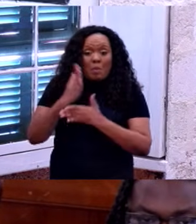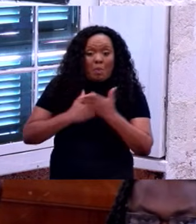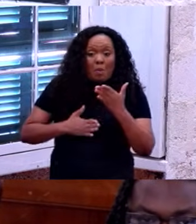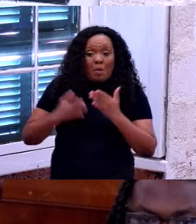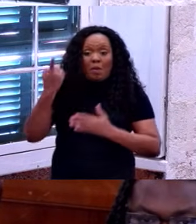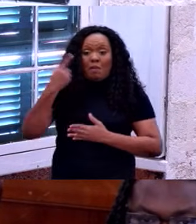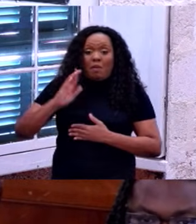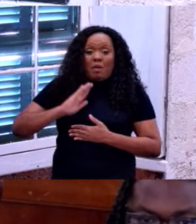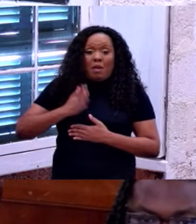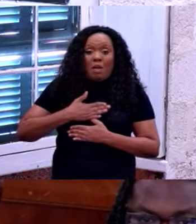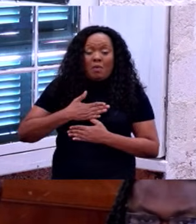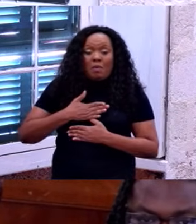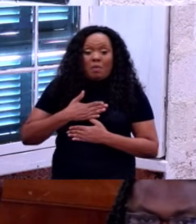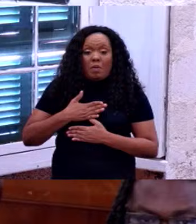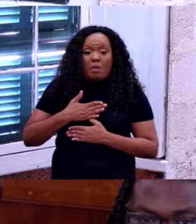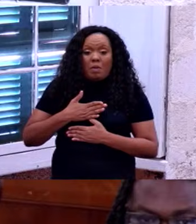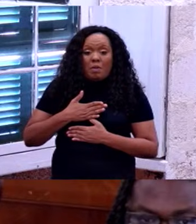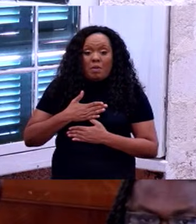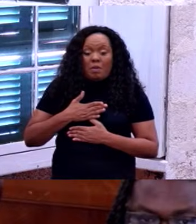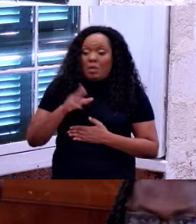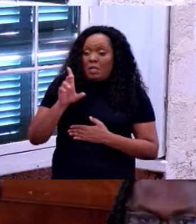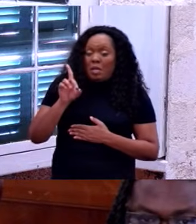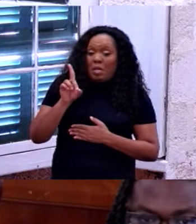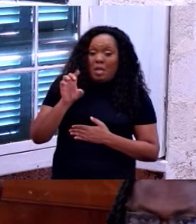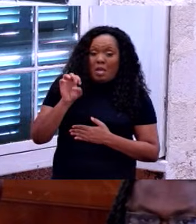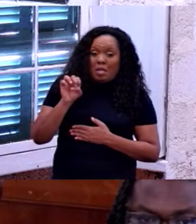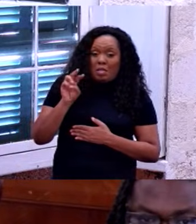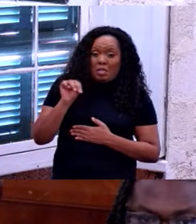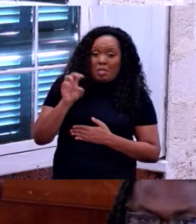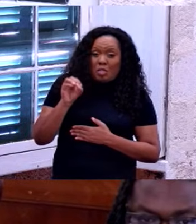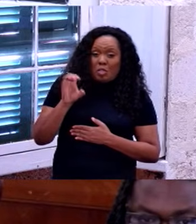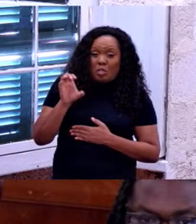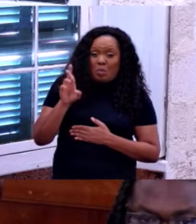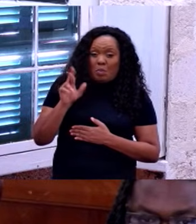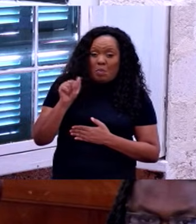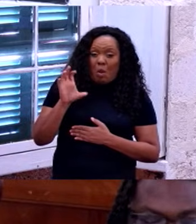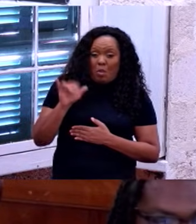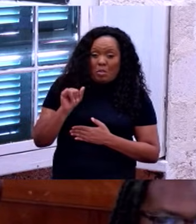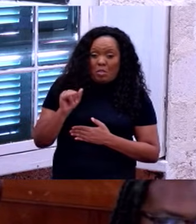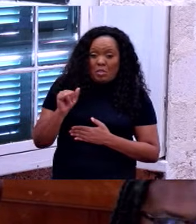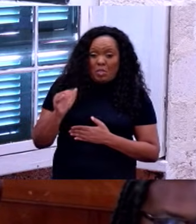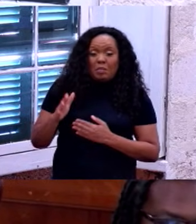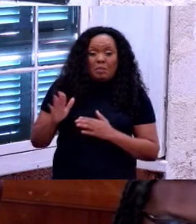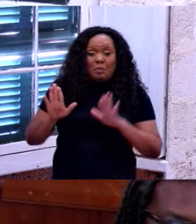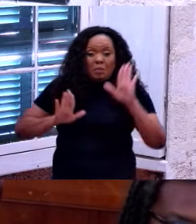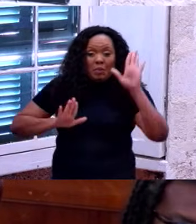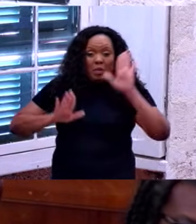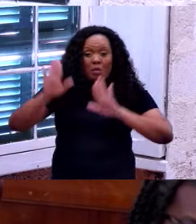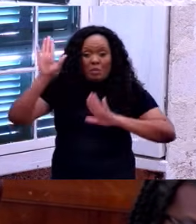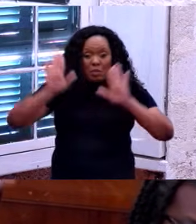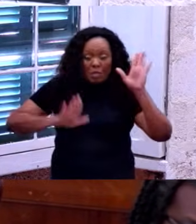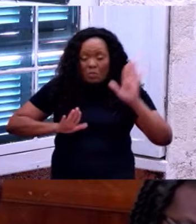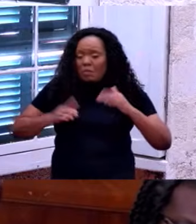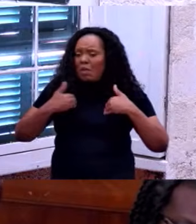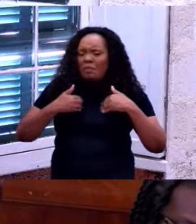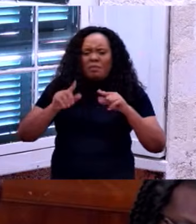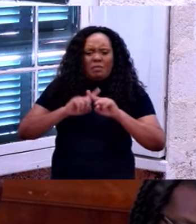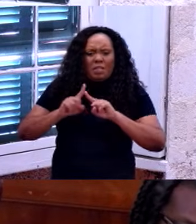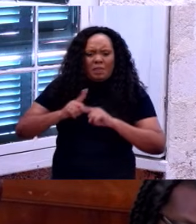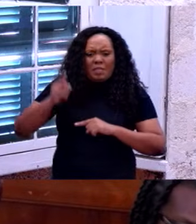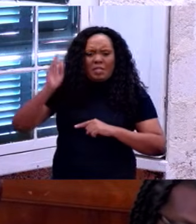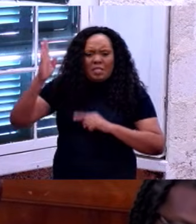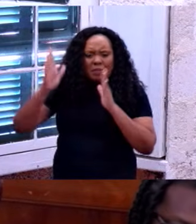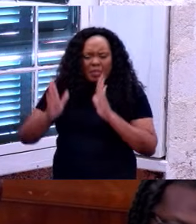No one has ever argued that the speakers that we have had, from Sir Theodore Branca to Burton Hines, Lizzie